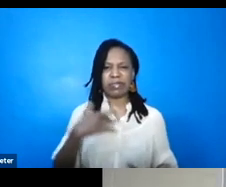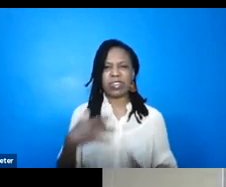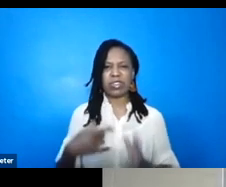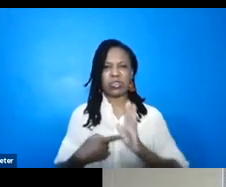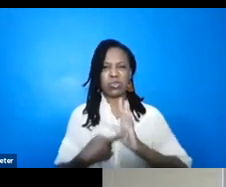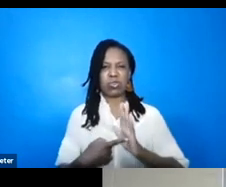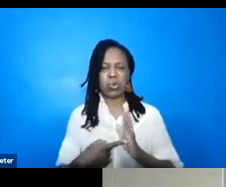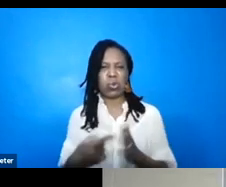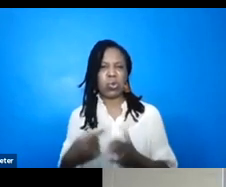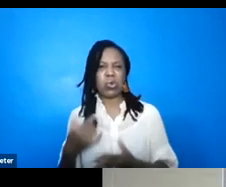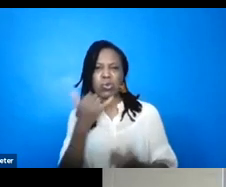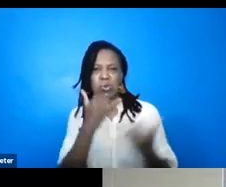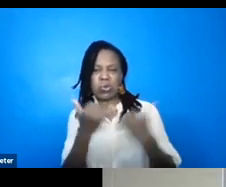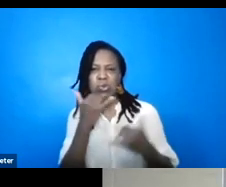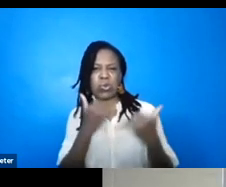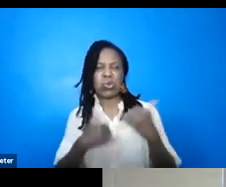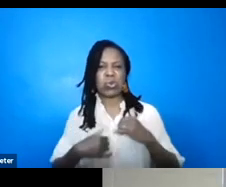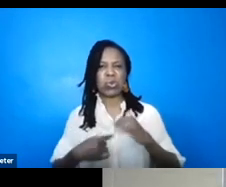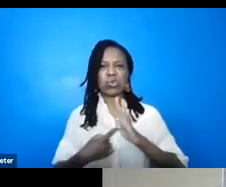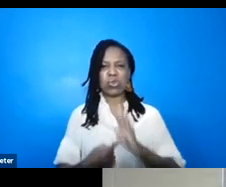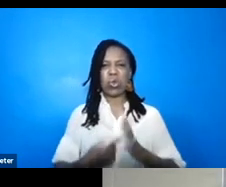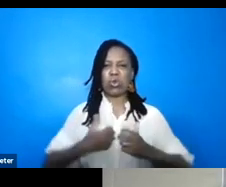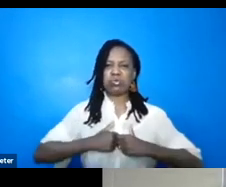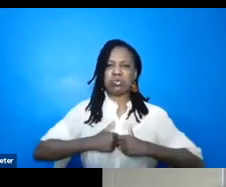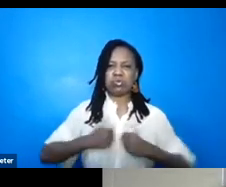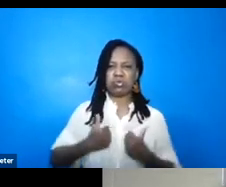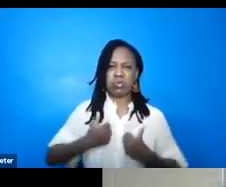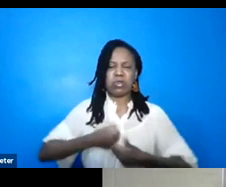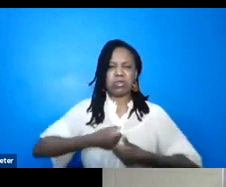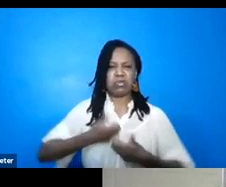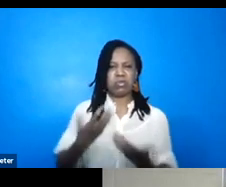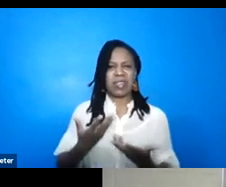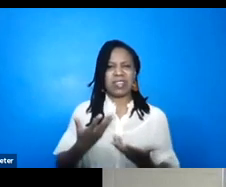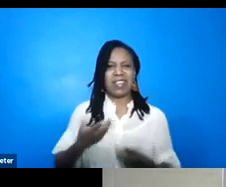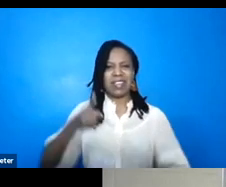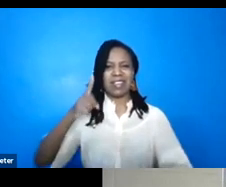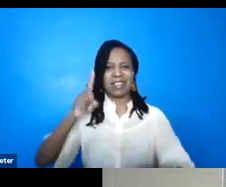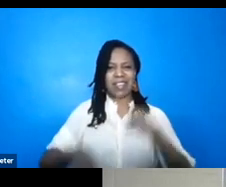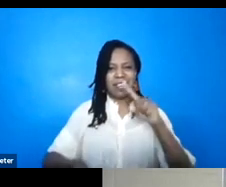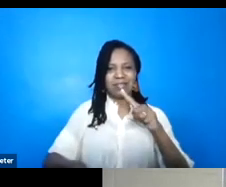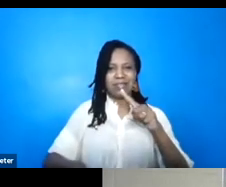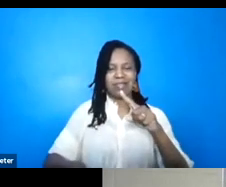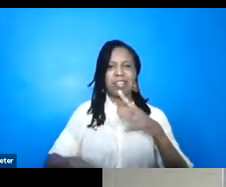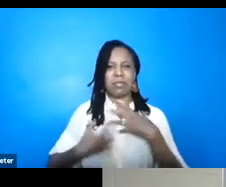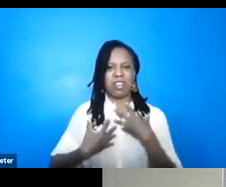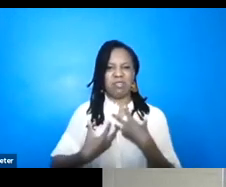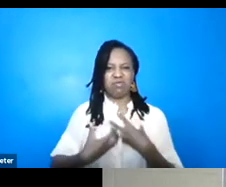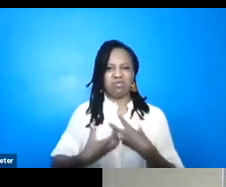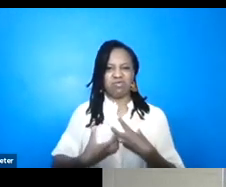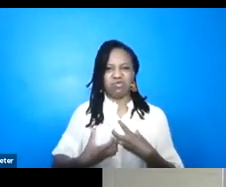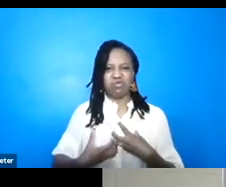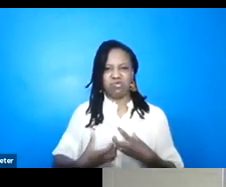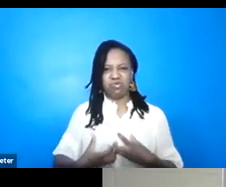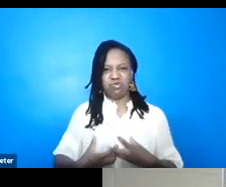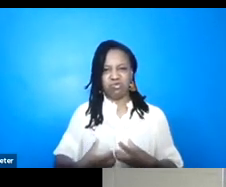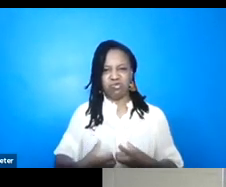about 16 years old. I can recall these hyper masculine identifications or terms were given to